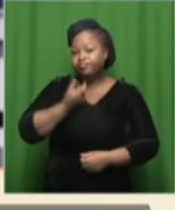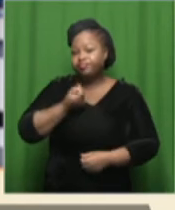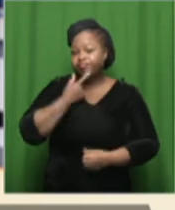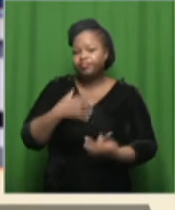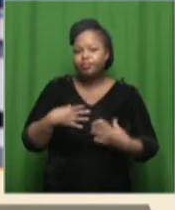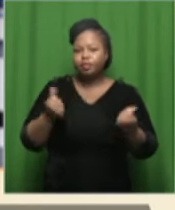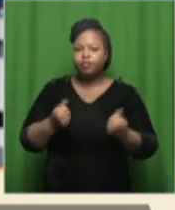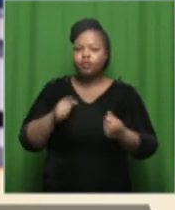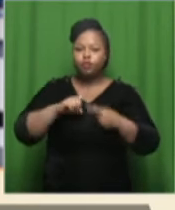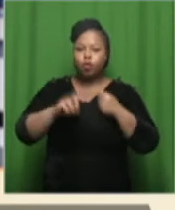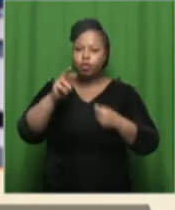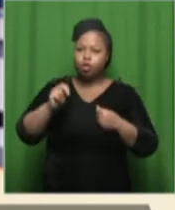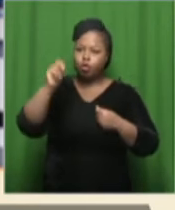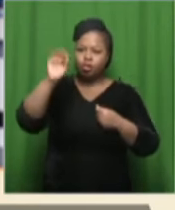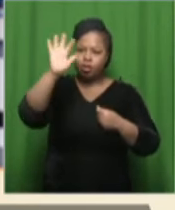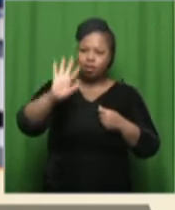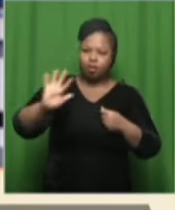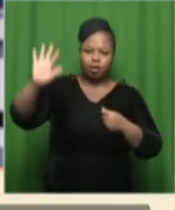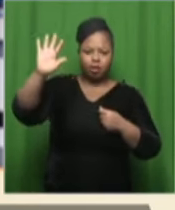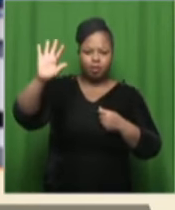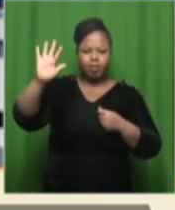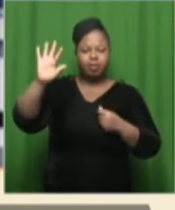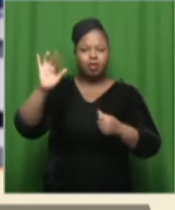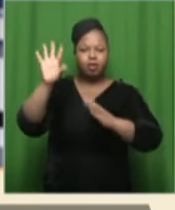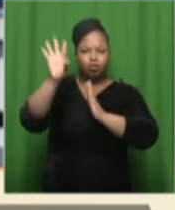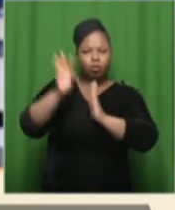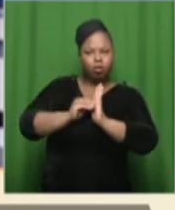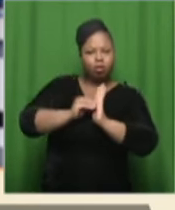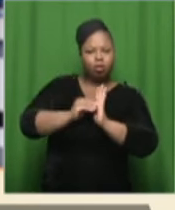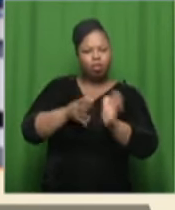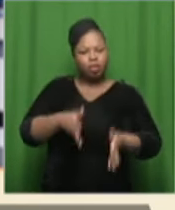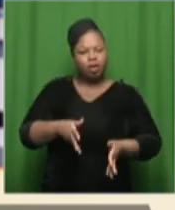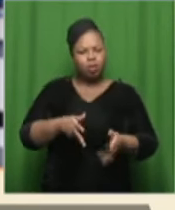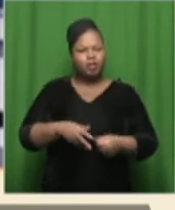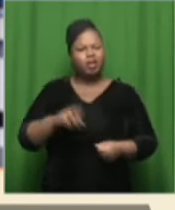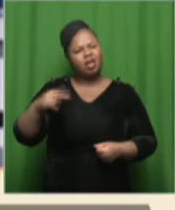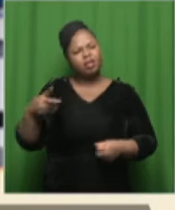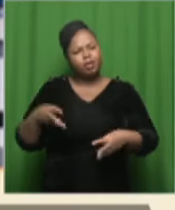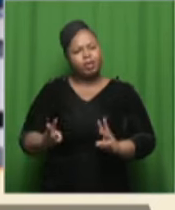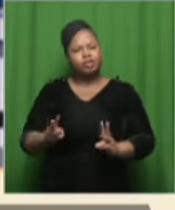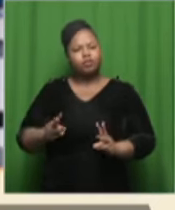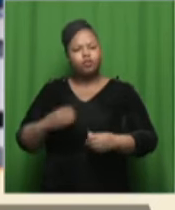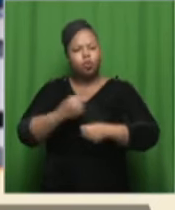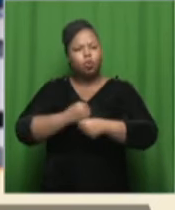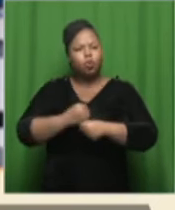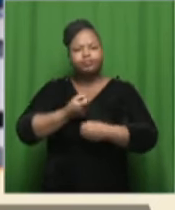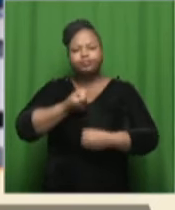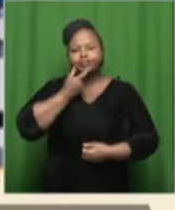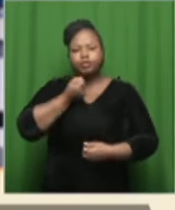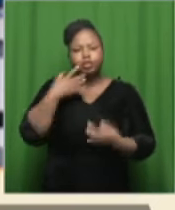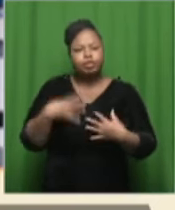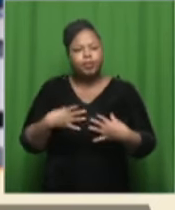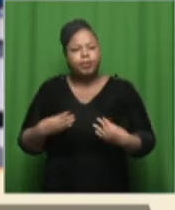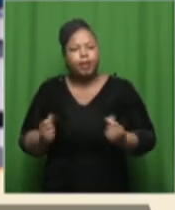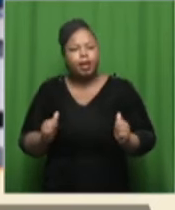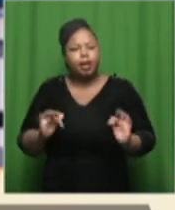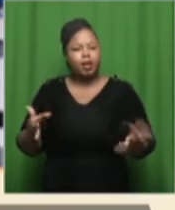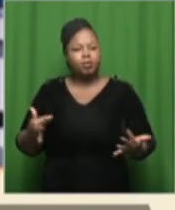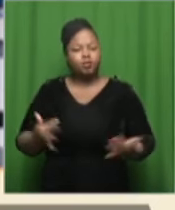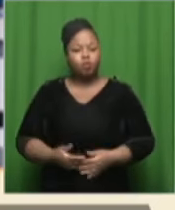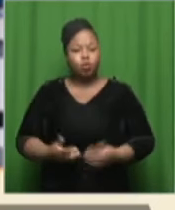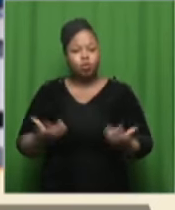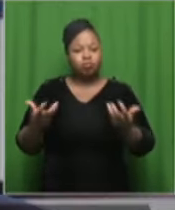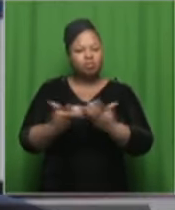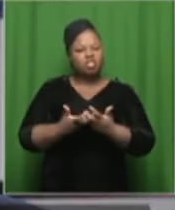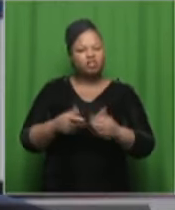in the Northern Hemisphere. But if we're going to also combine other forms of treatment, what would you say could be complementary for this